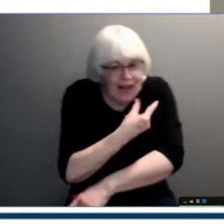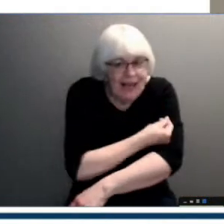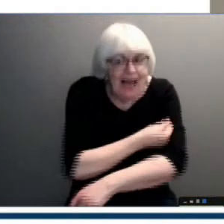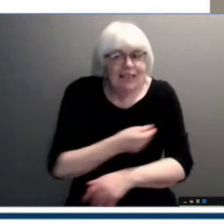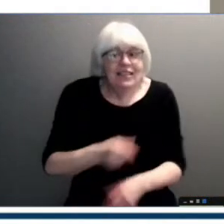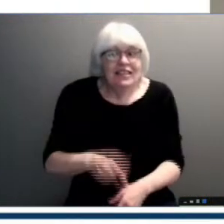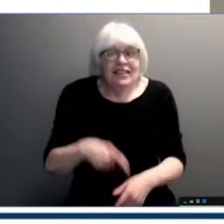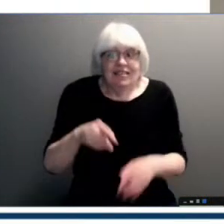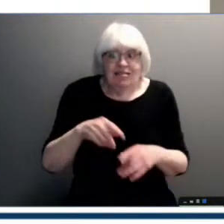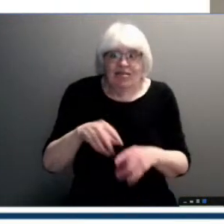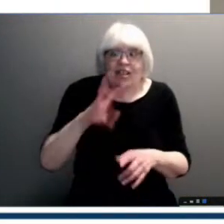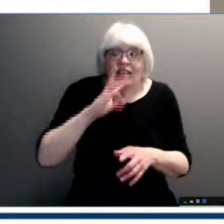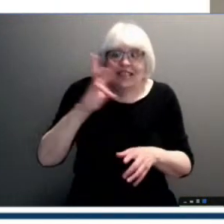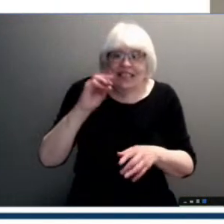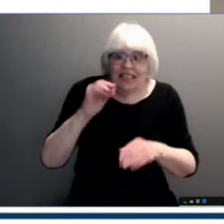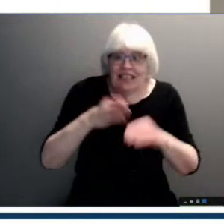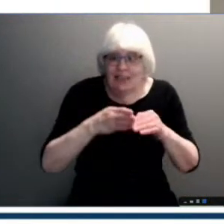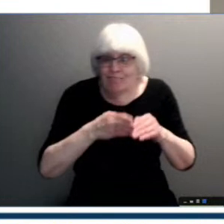booster dose.